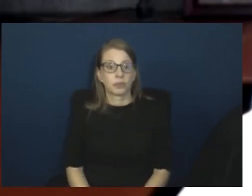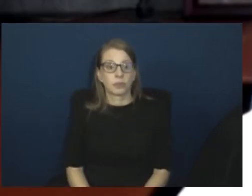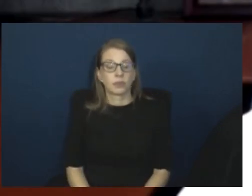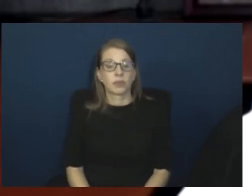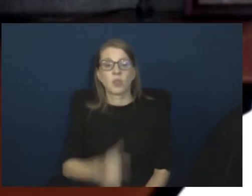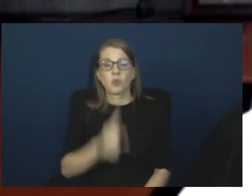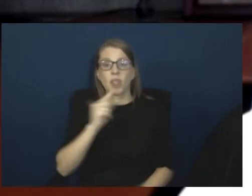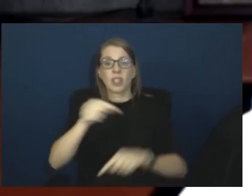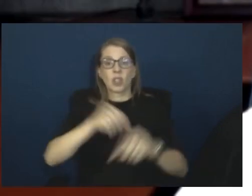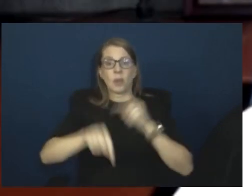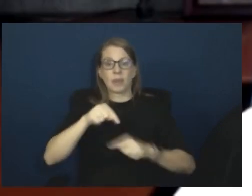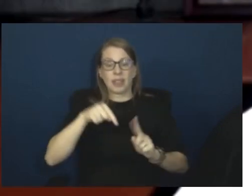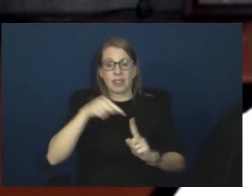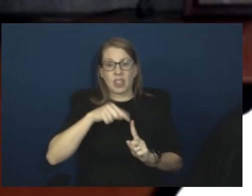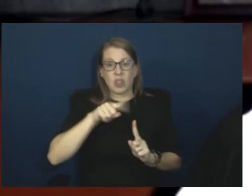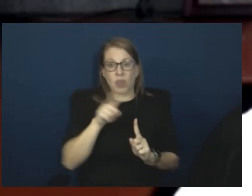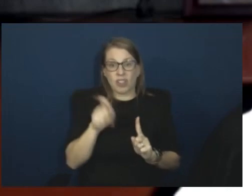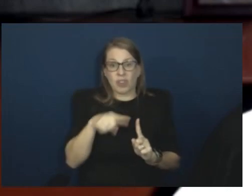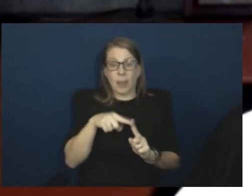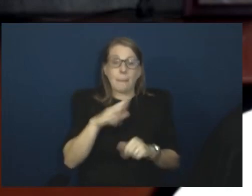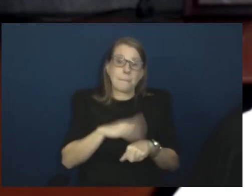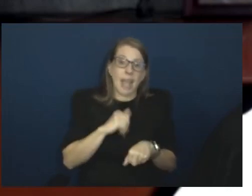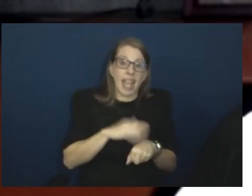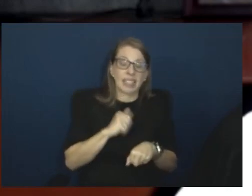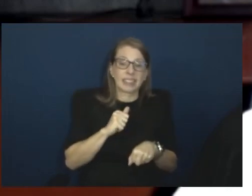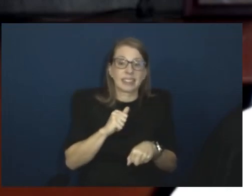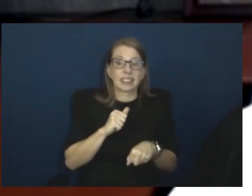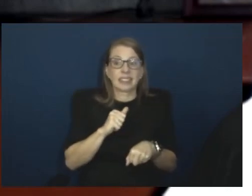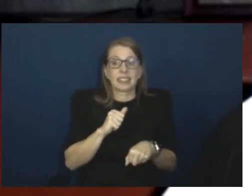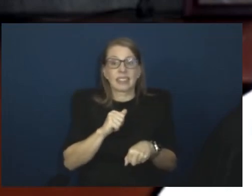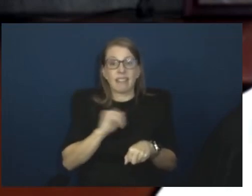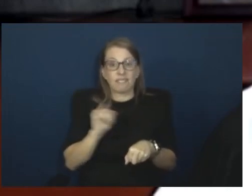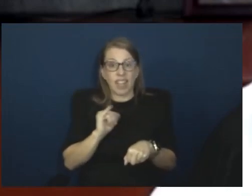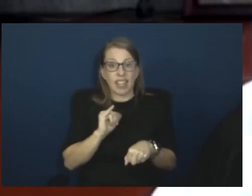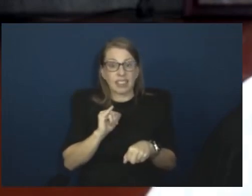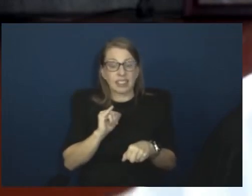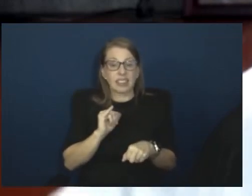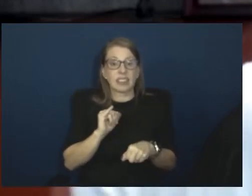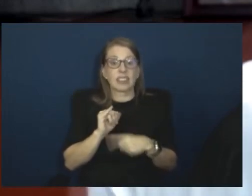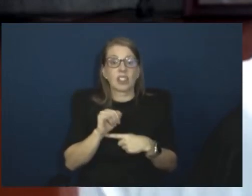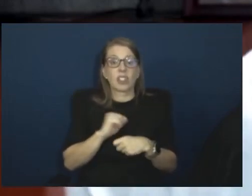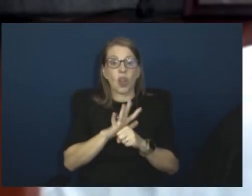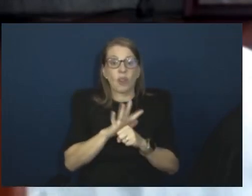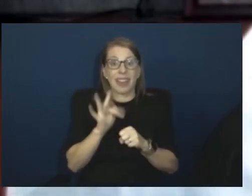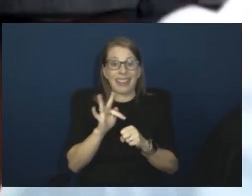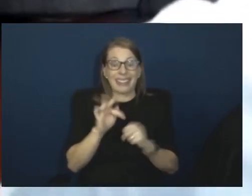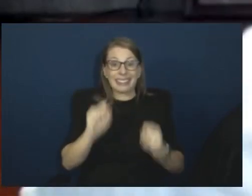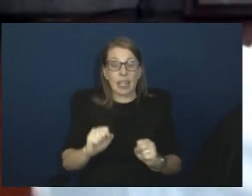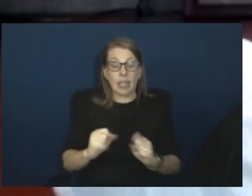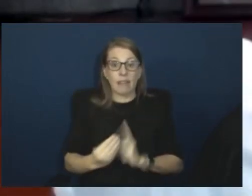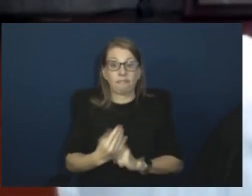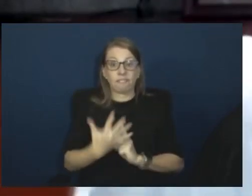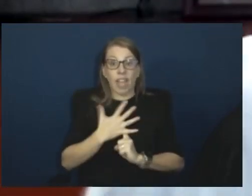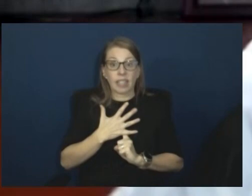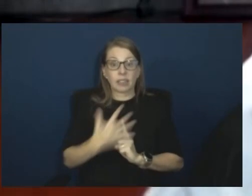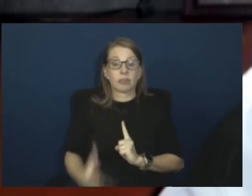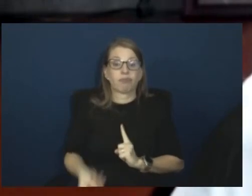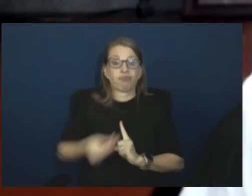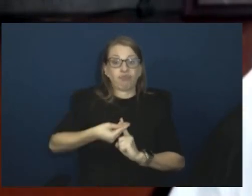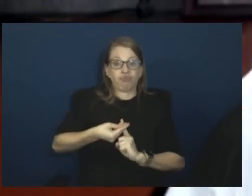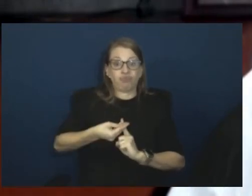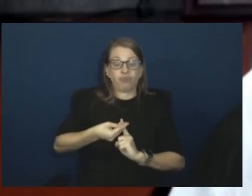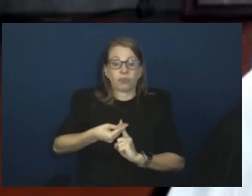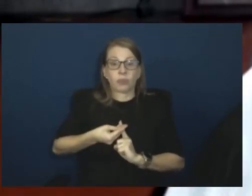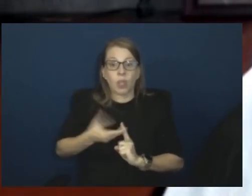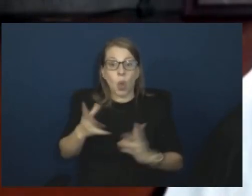to the question, can cats or pets who are infected with COVID-19 infect their owners? And we have